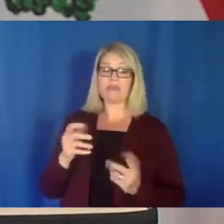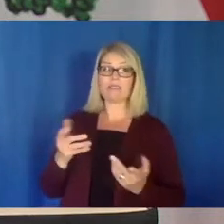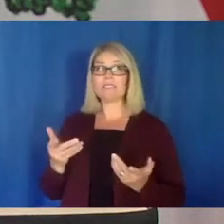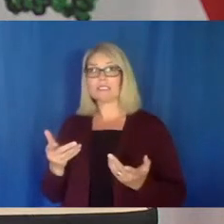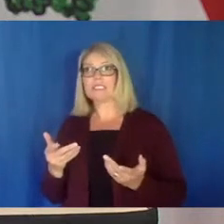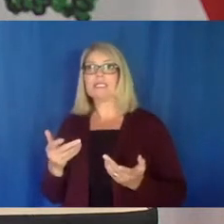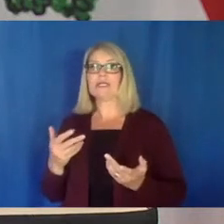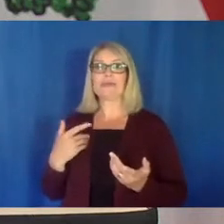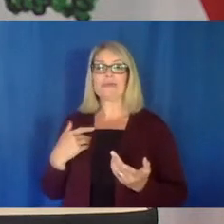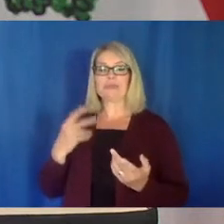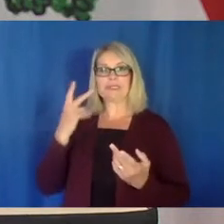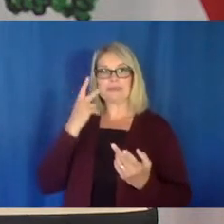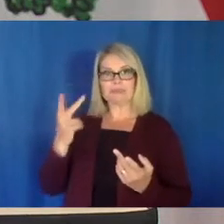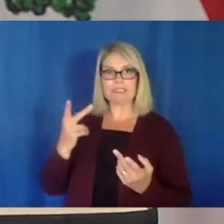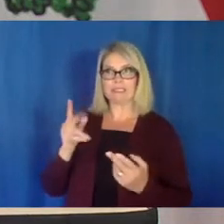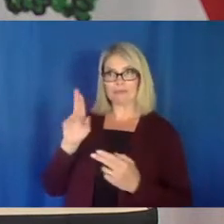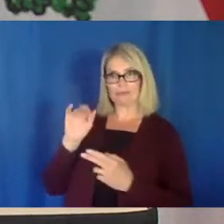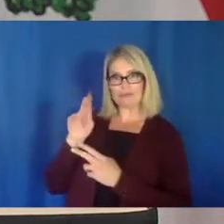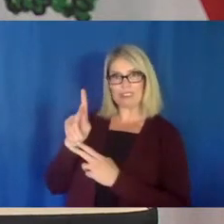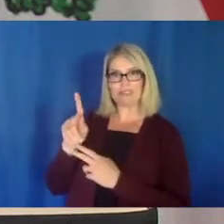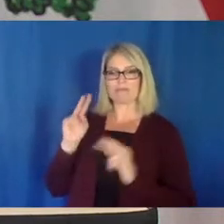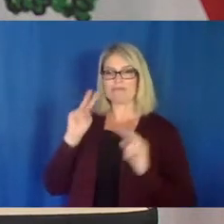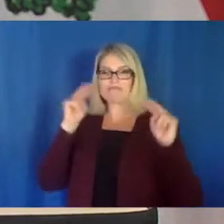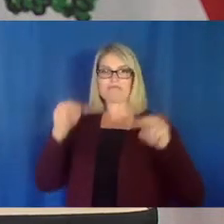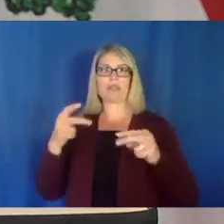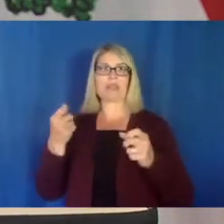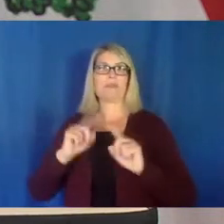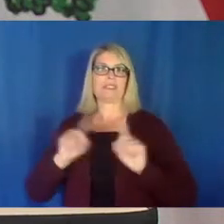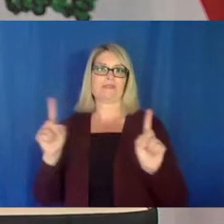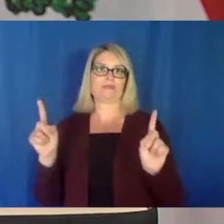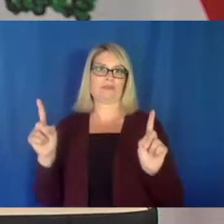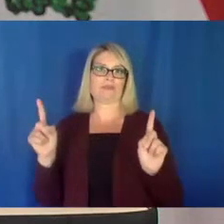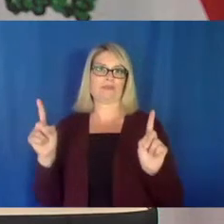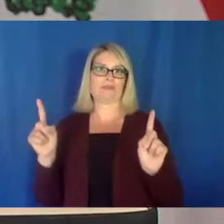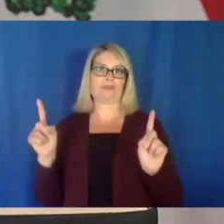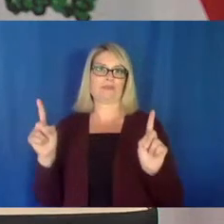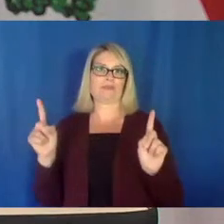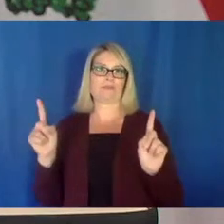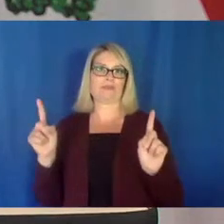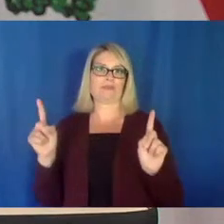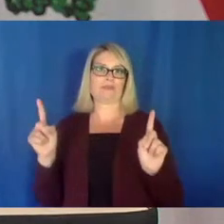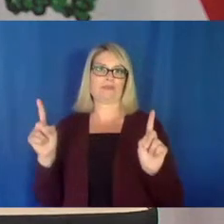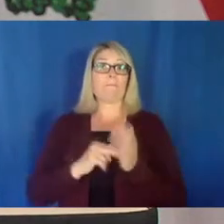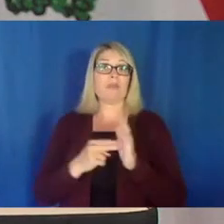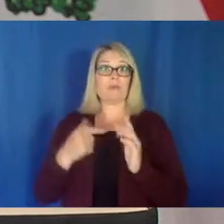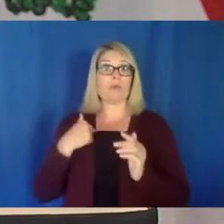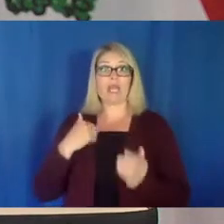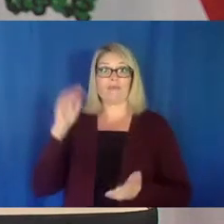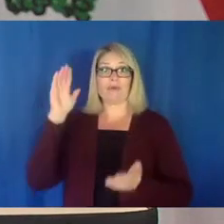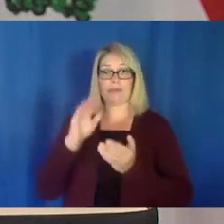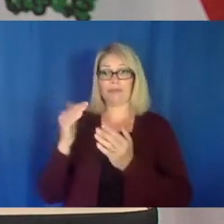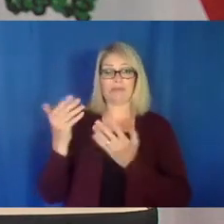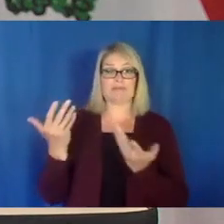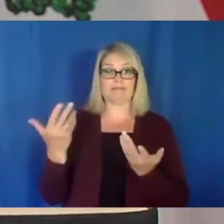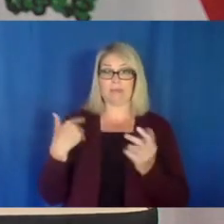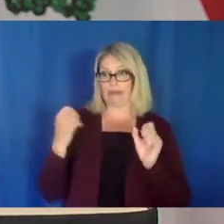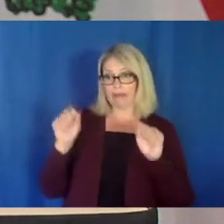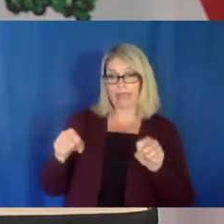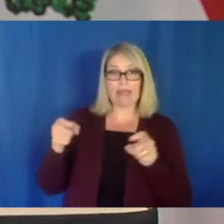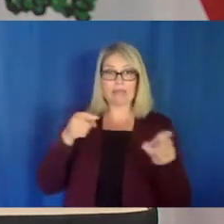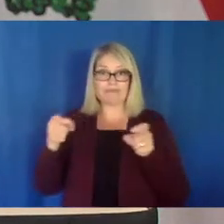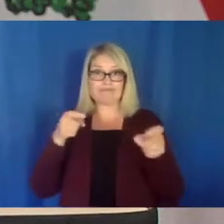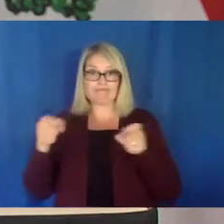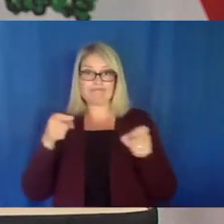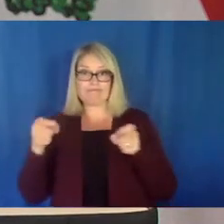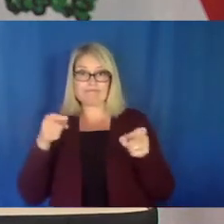at the measurement of risk a little bit differently. For us, it's our limited capacity to deal with an outbreak. But I think Nova Scotia was also in